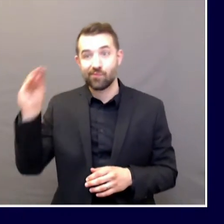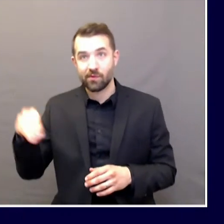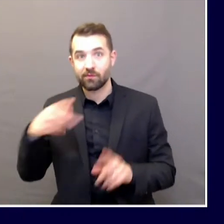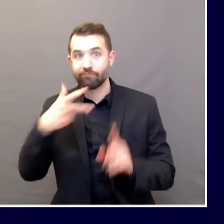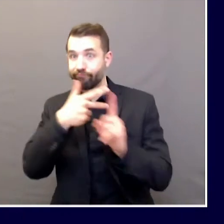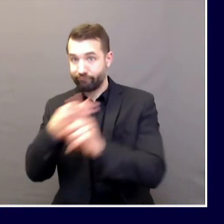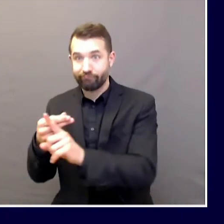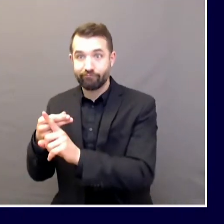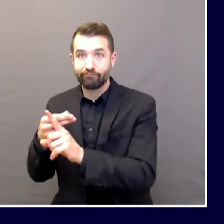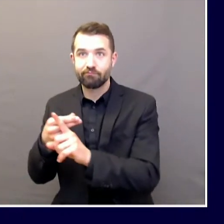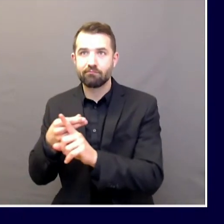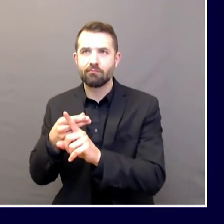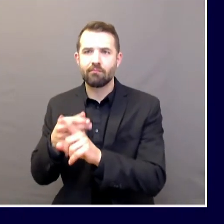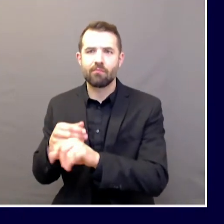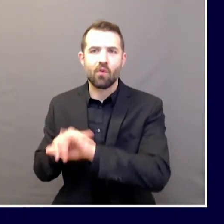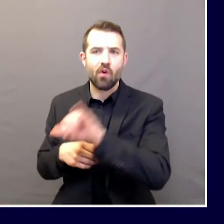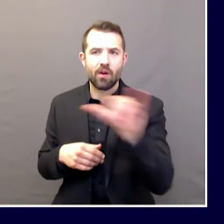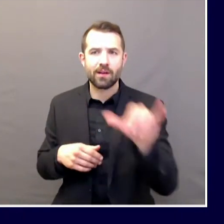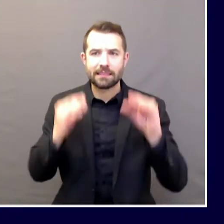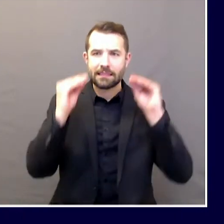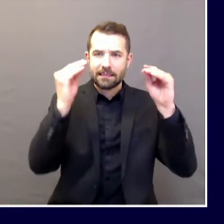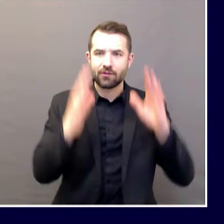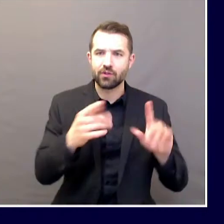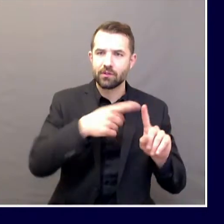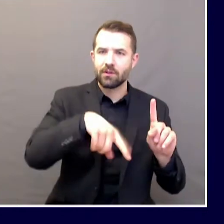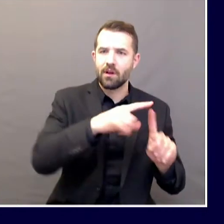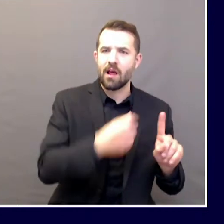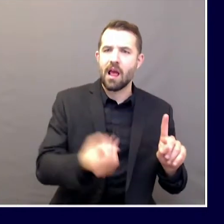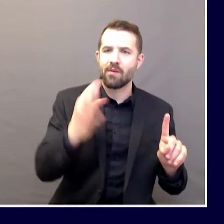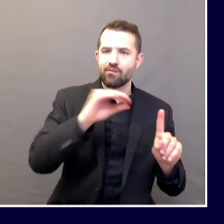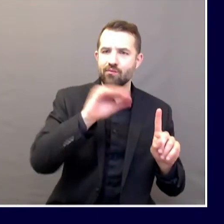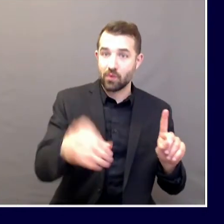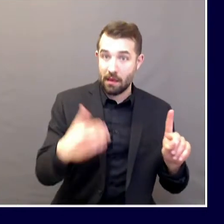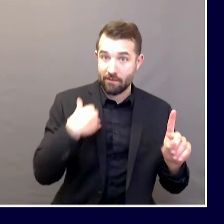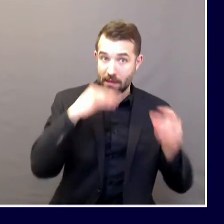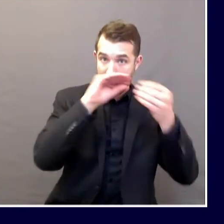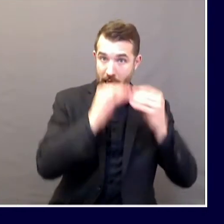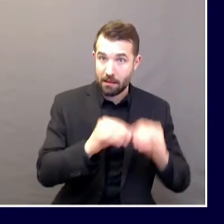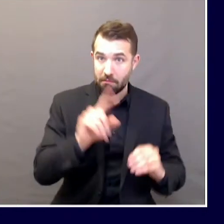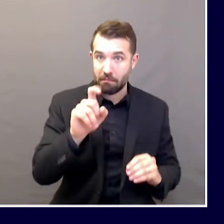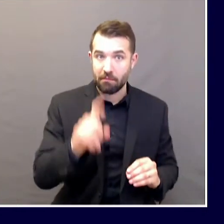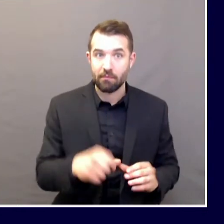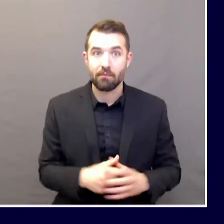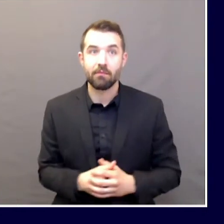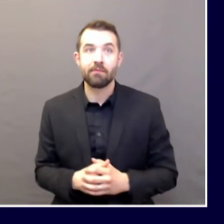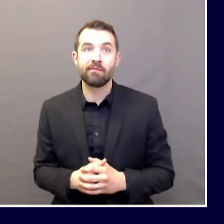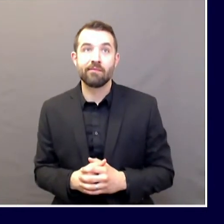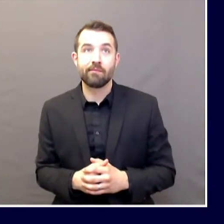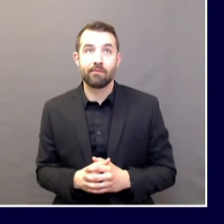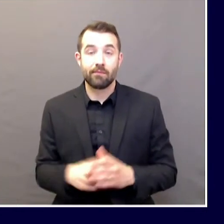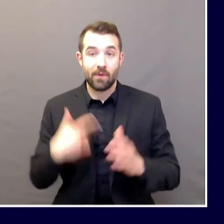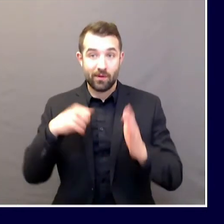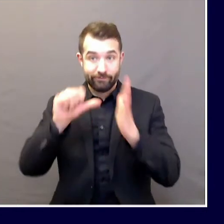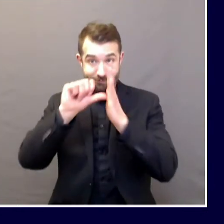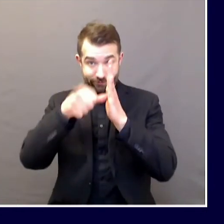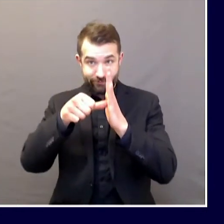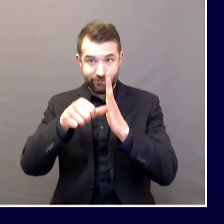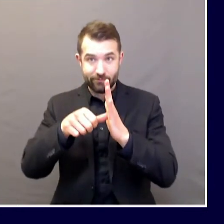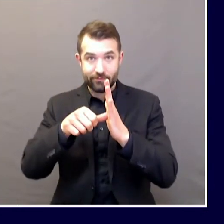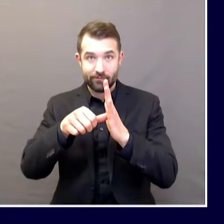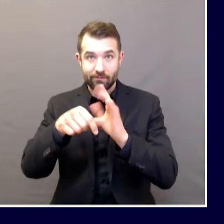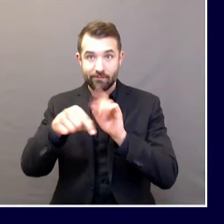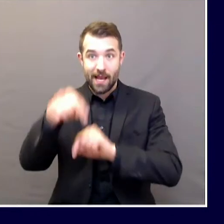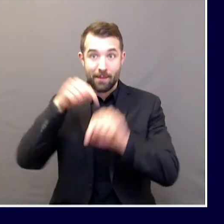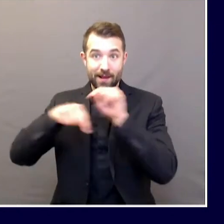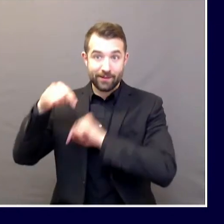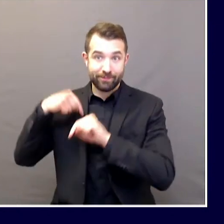Morgan, I just want to go back to the wasted doses here. I just want to underscore that where we're talking about our doses that the vial has been open for and they